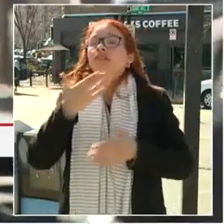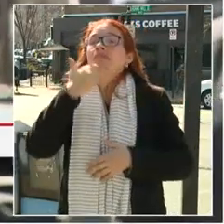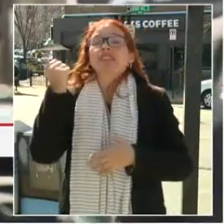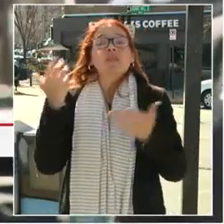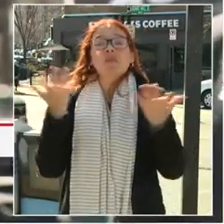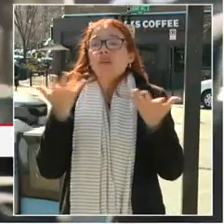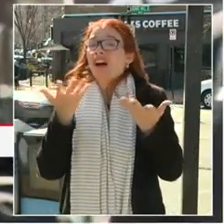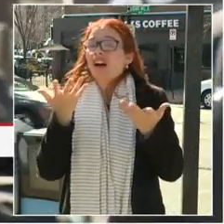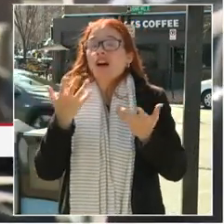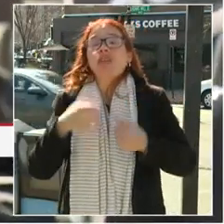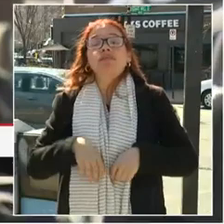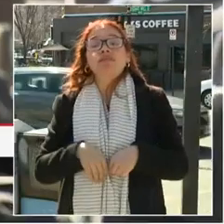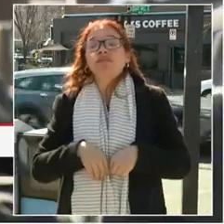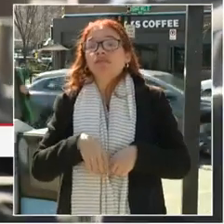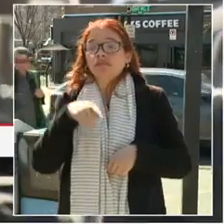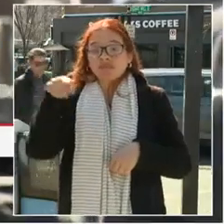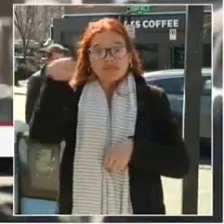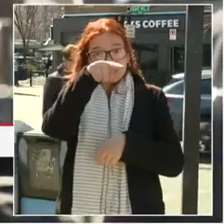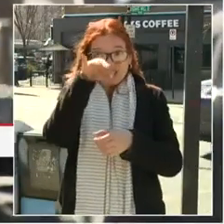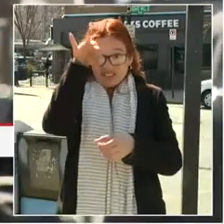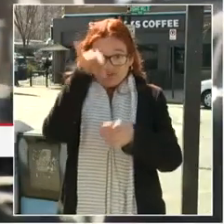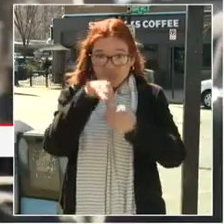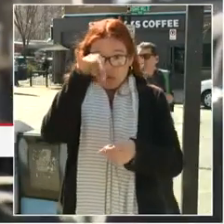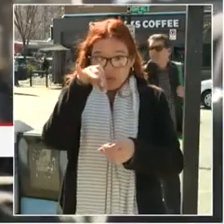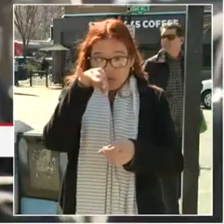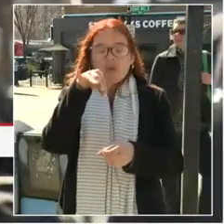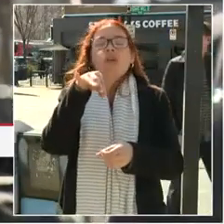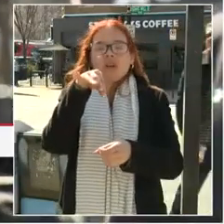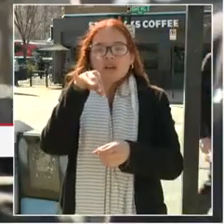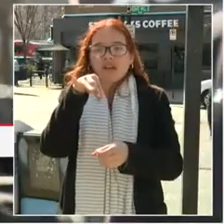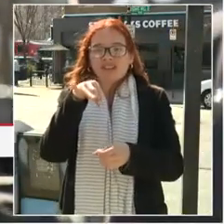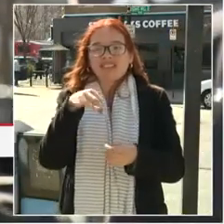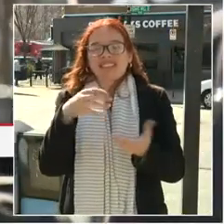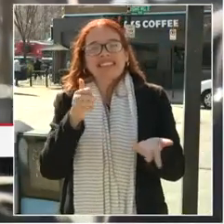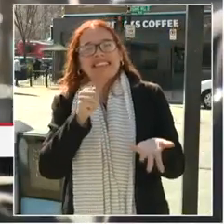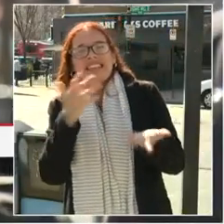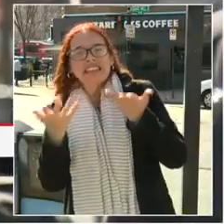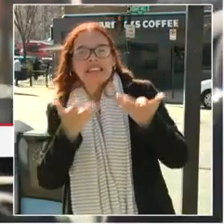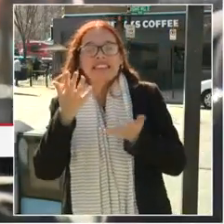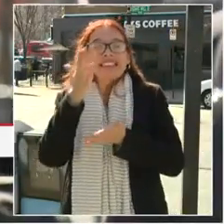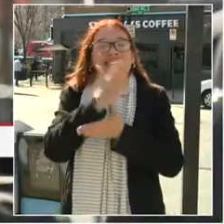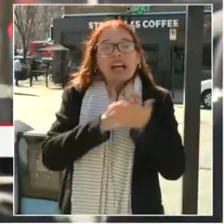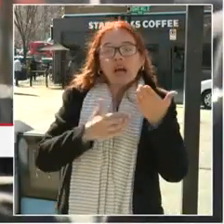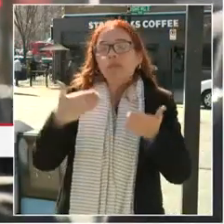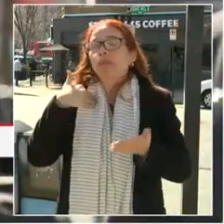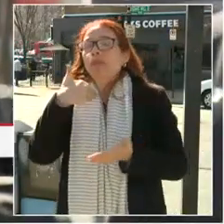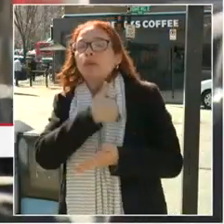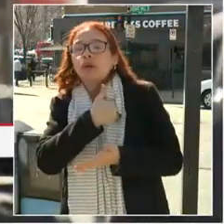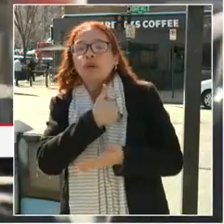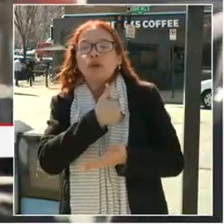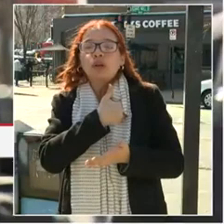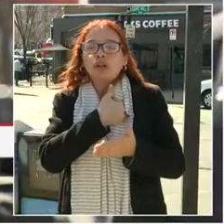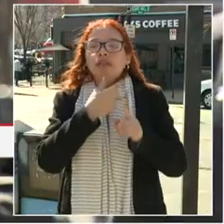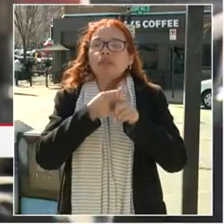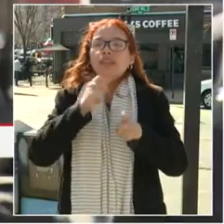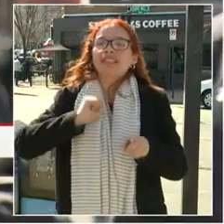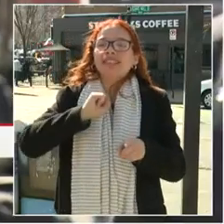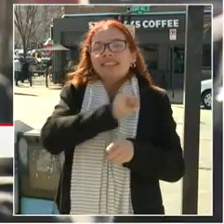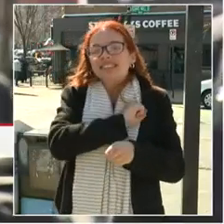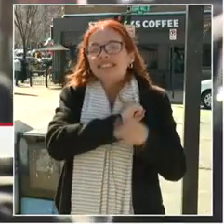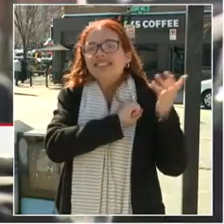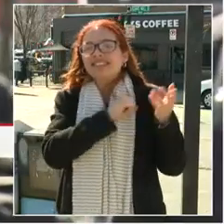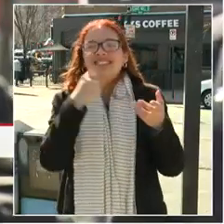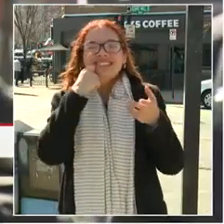take place. I'm not sure. It sounds like some members of the Senate have spoken up. I'm not sure that that's